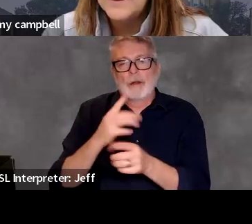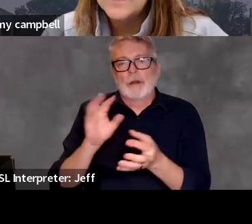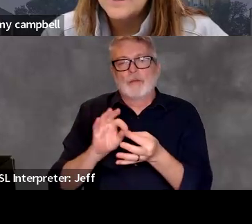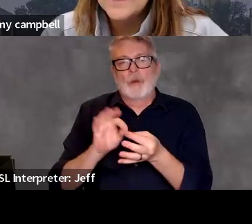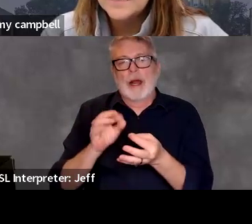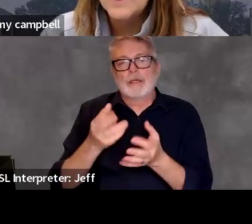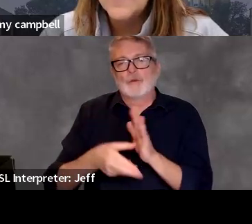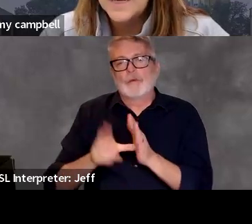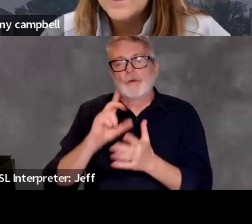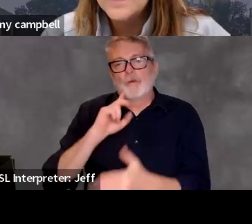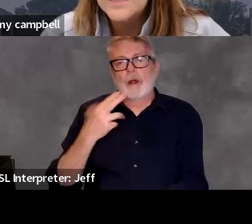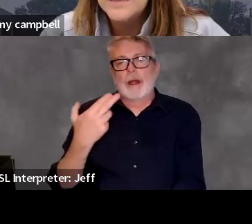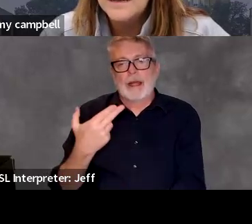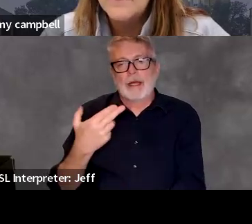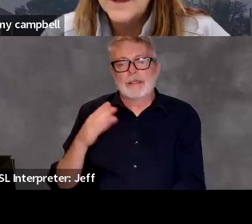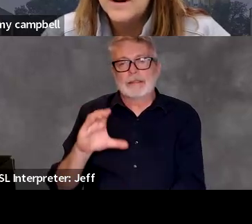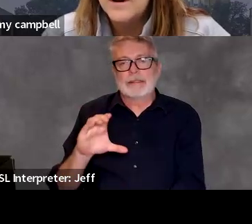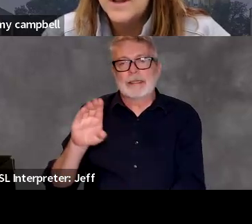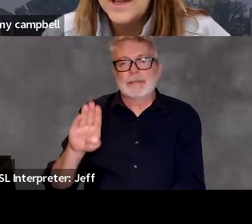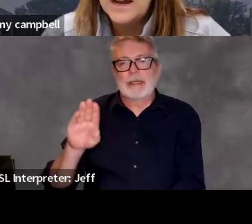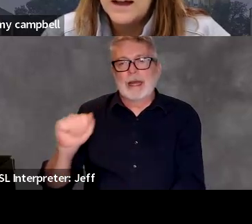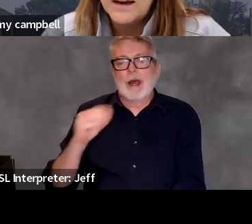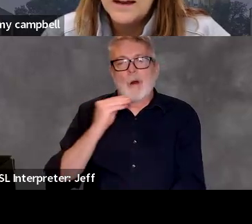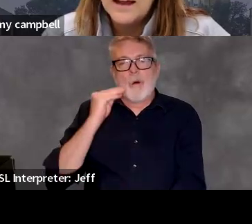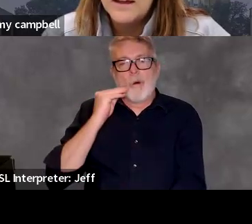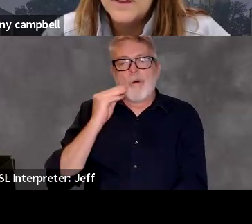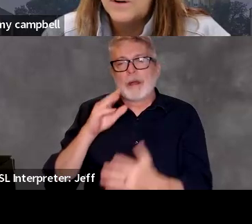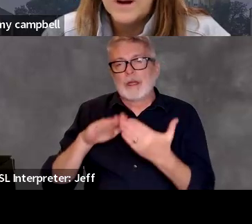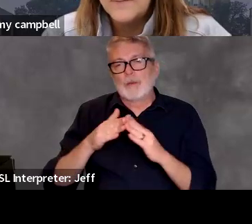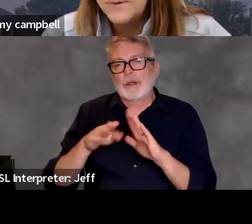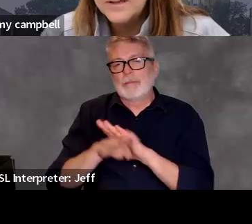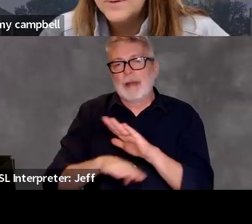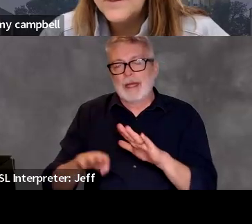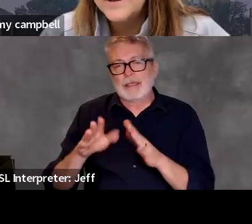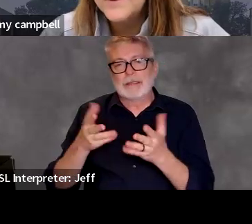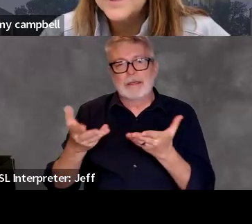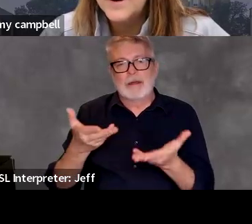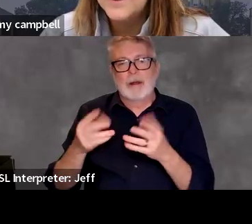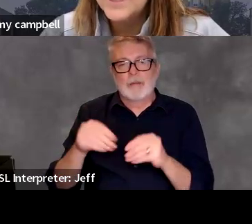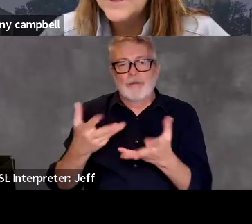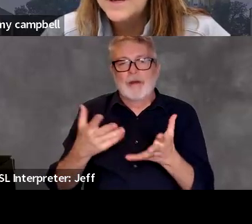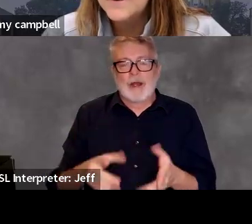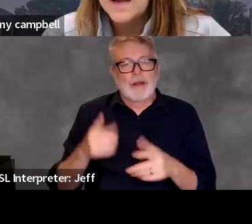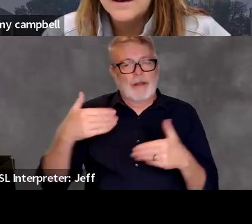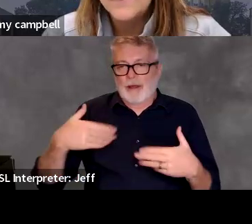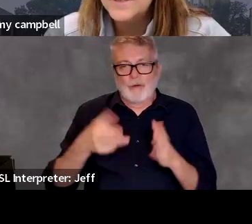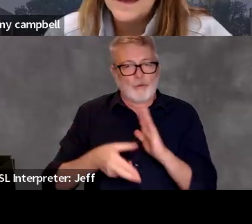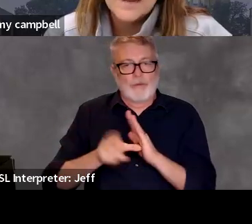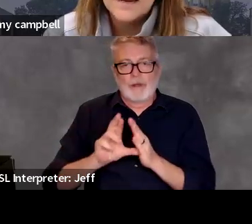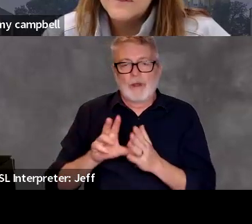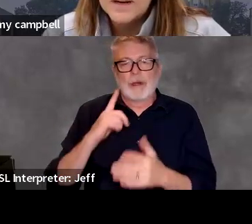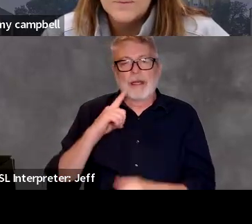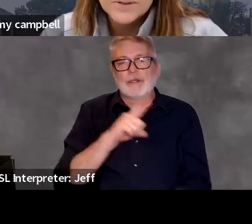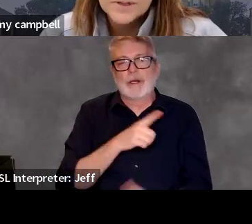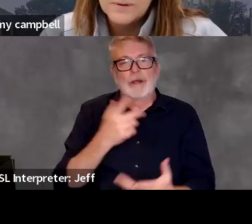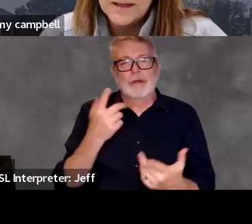and community-based services providers. They are currently not, they don't have their rates reviewed. So legislators kind of just